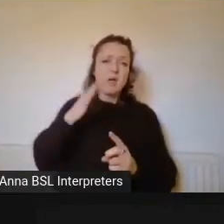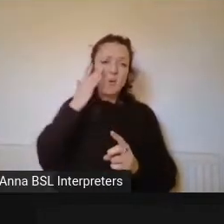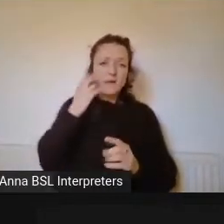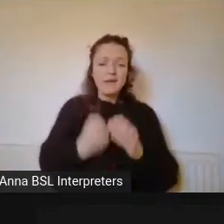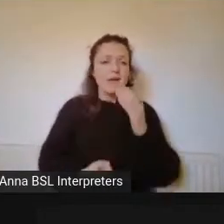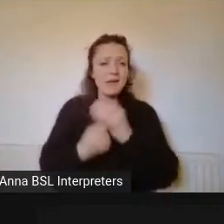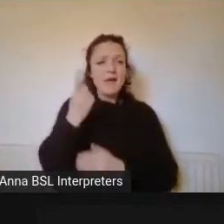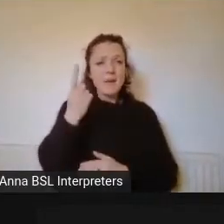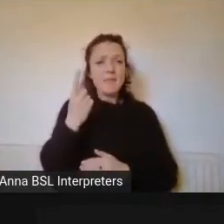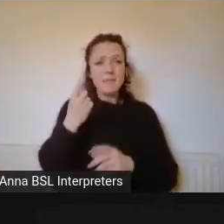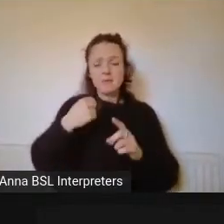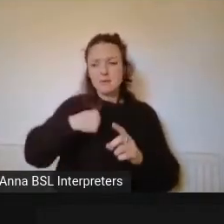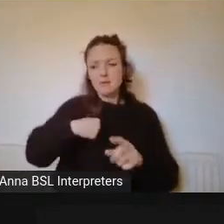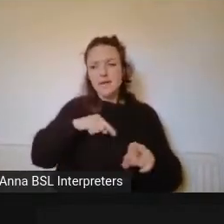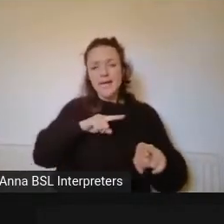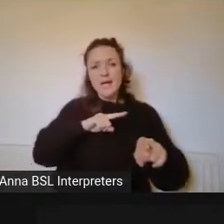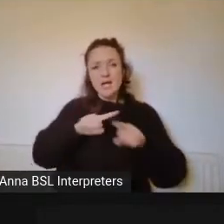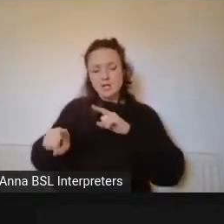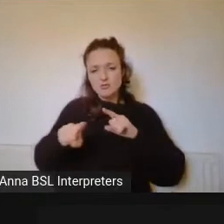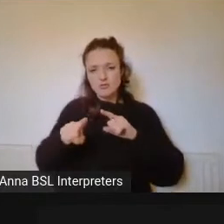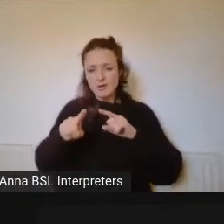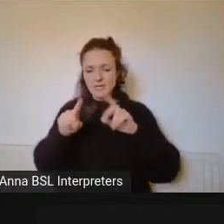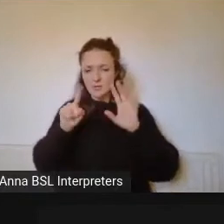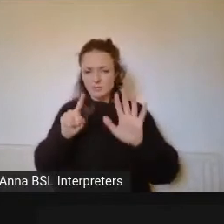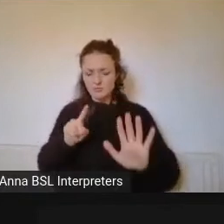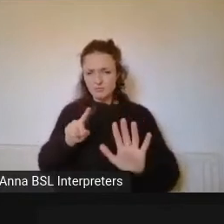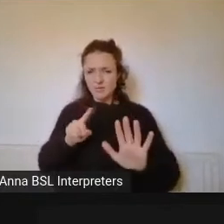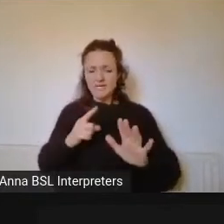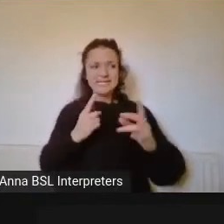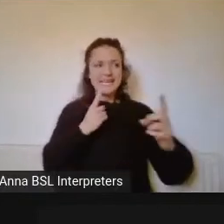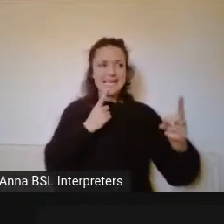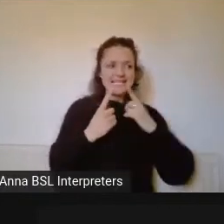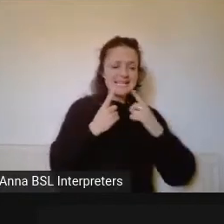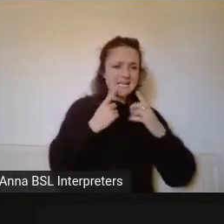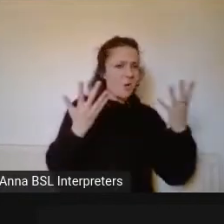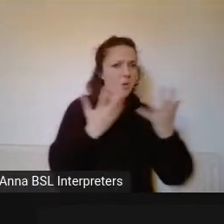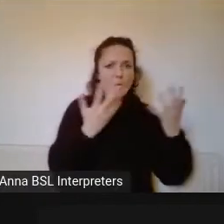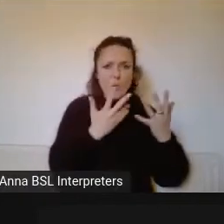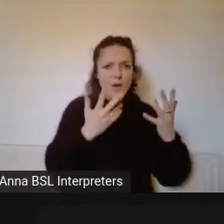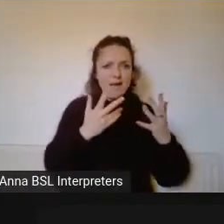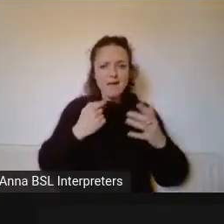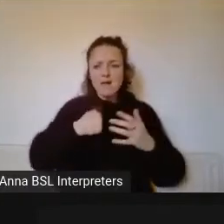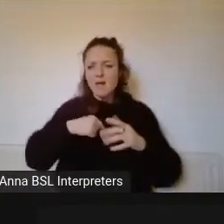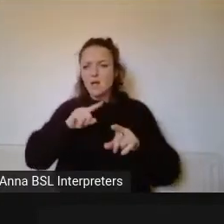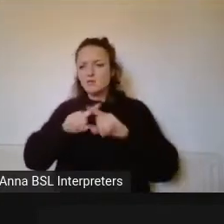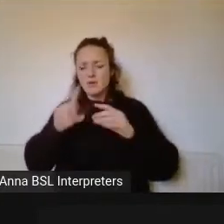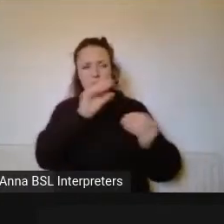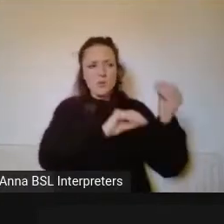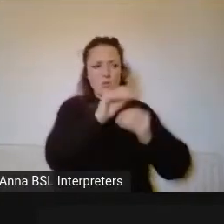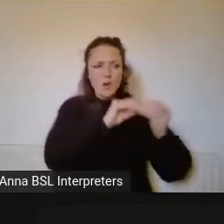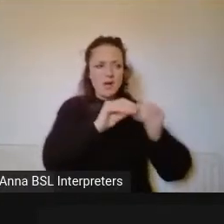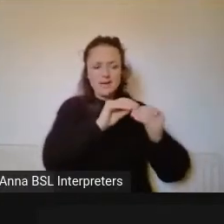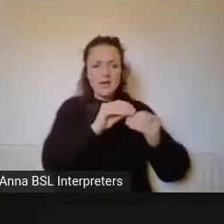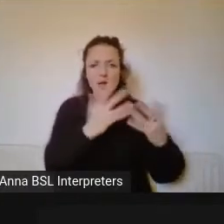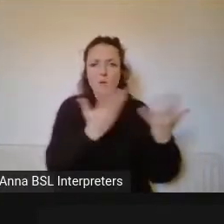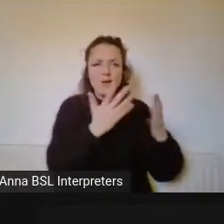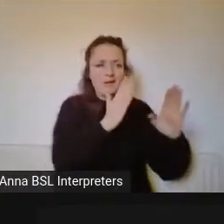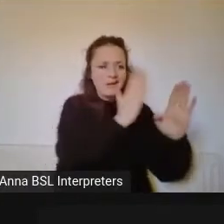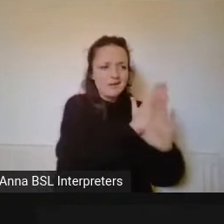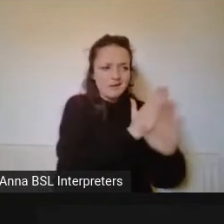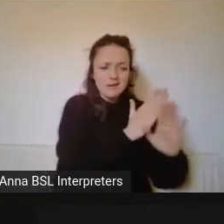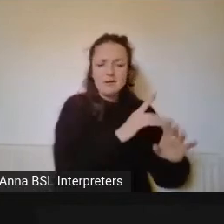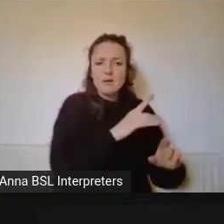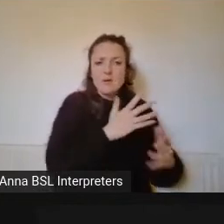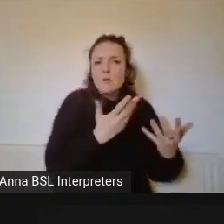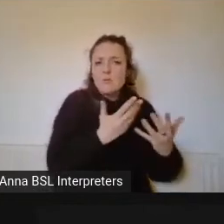separate ethnography of where that data had gone and where it couldn't be seen.